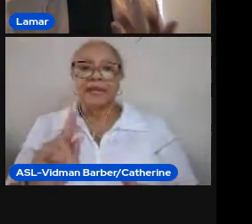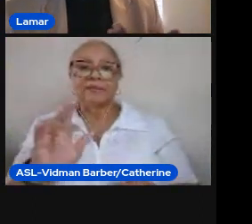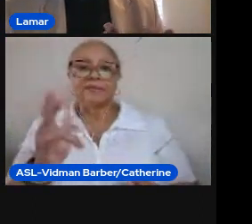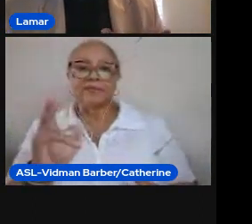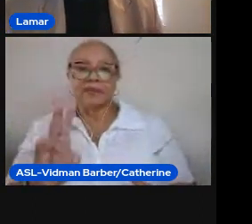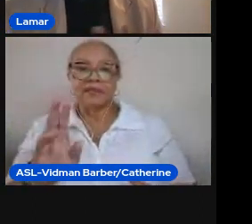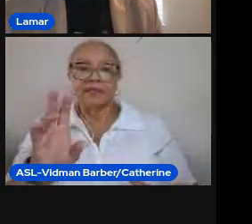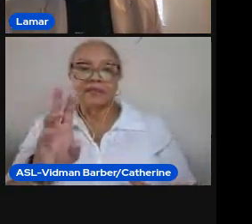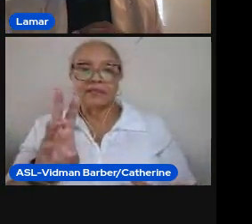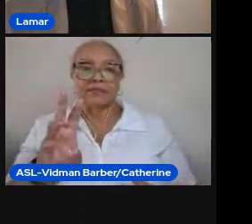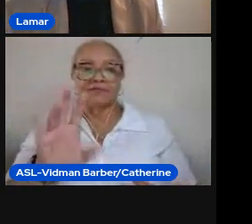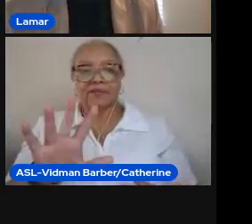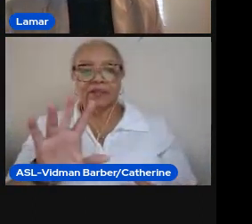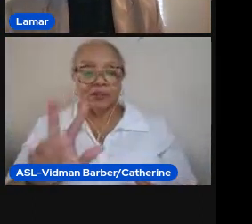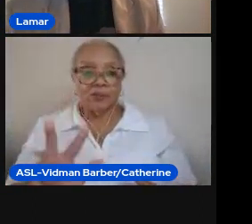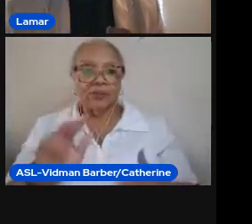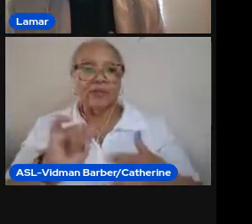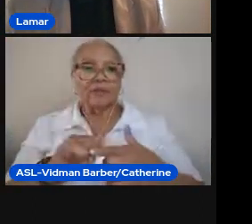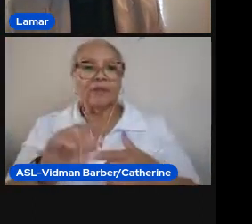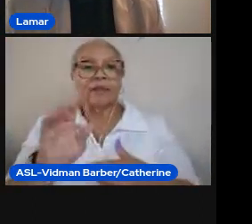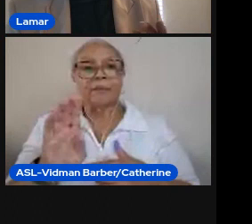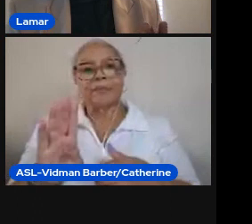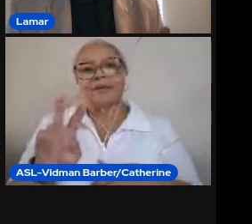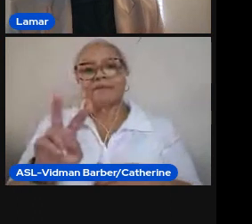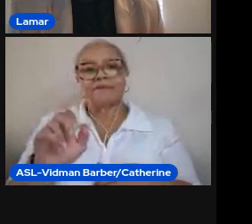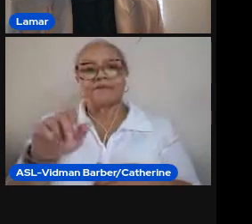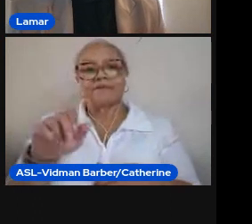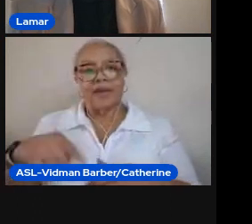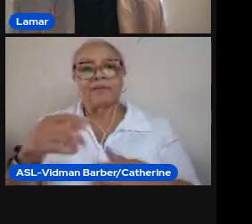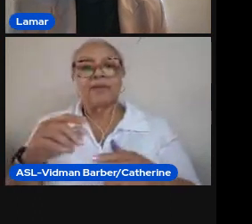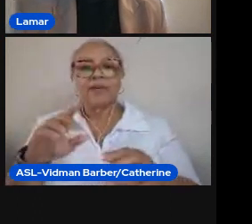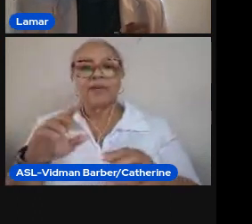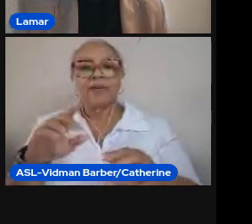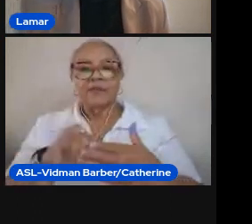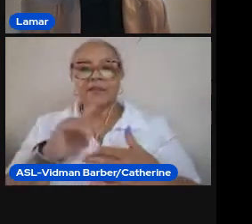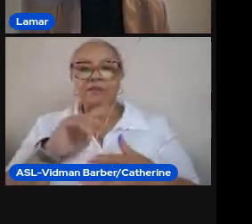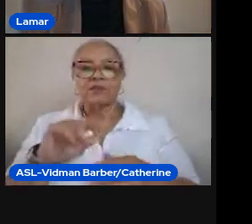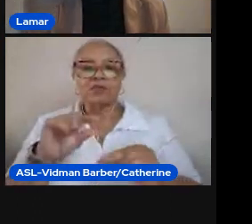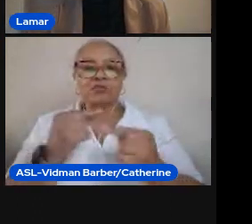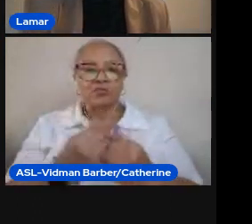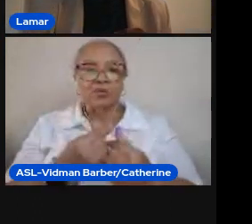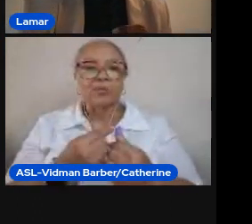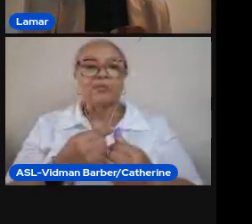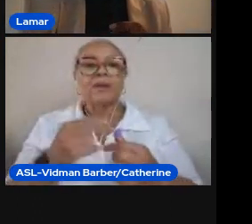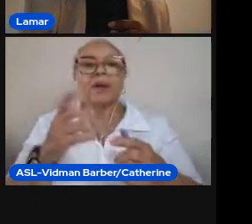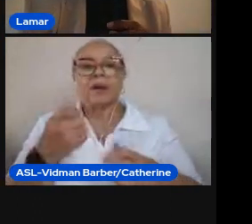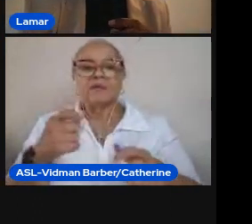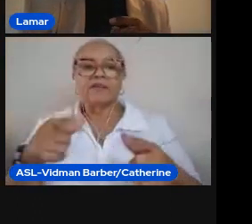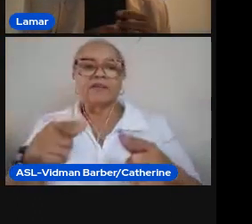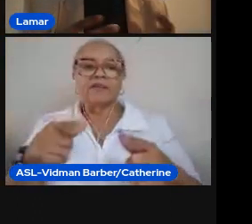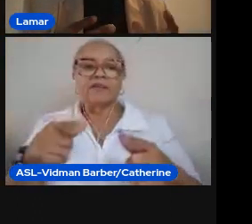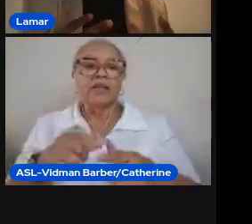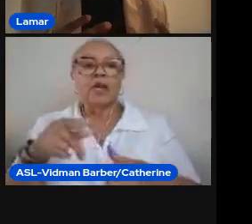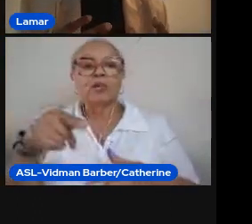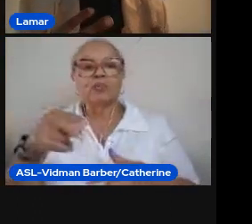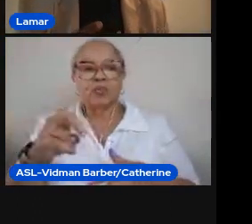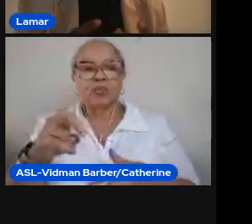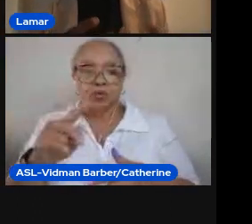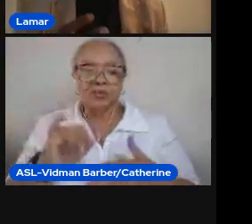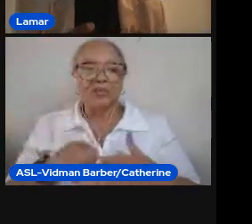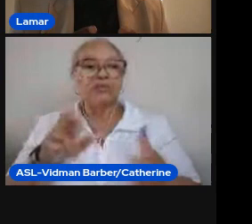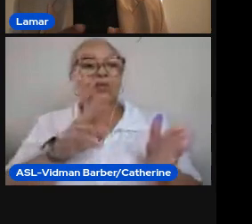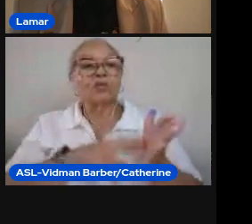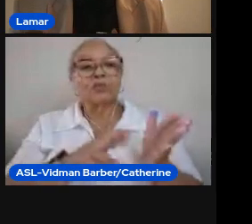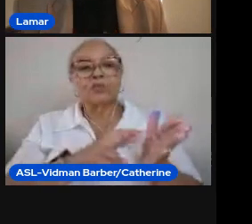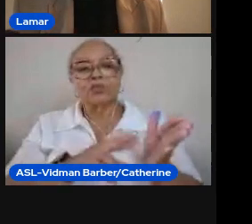is abbreviated for Group B Streptococcus vaginal adhesion protein. Now, the research that I'll show you